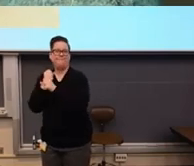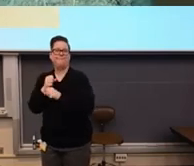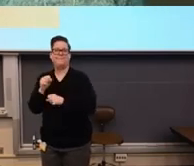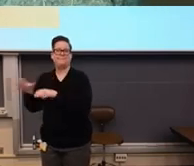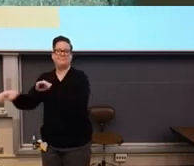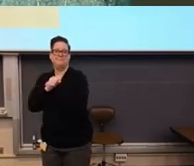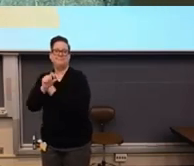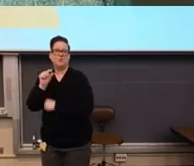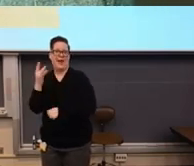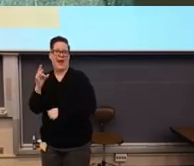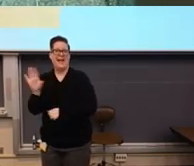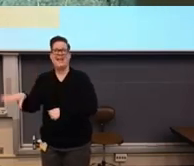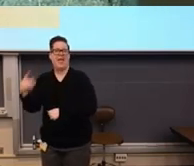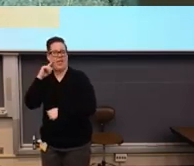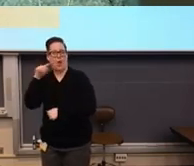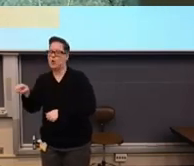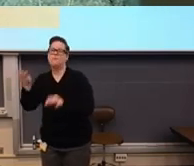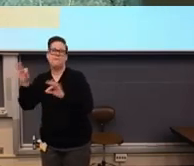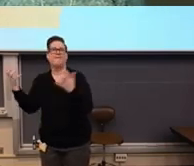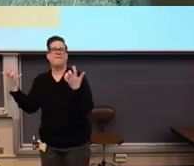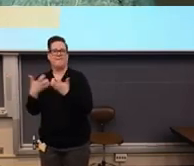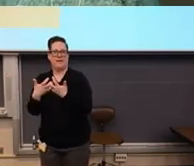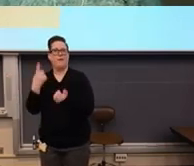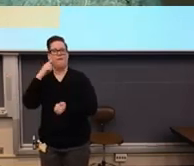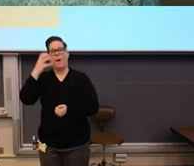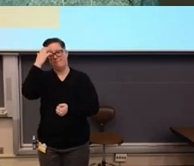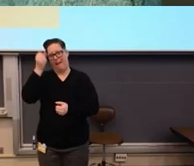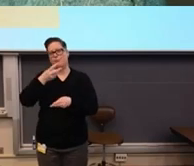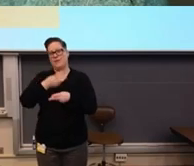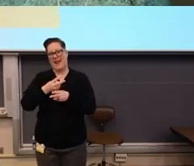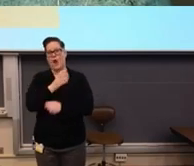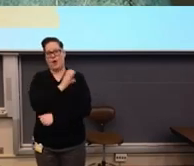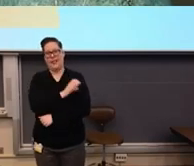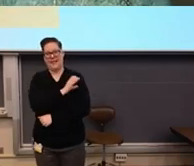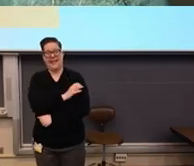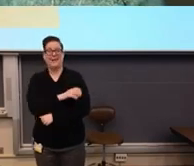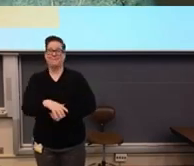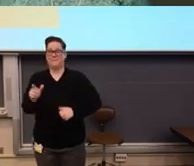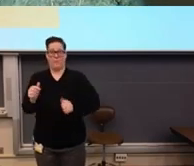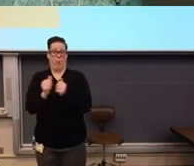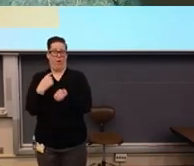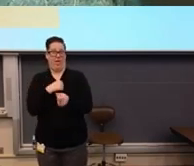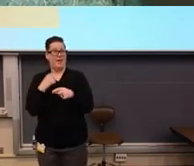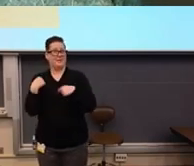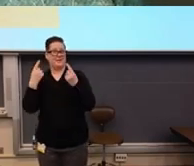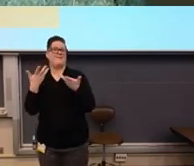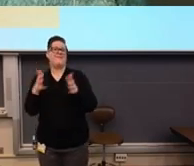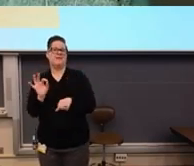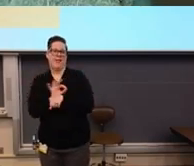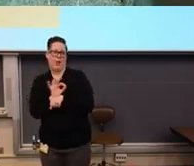2018 and saying, we think you would be a really good fit for the memory care clinic. So she has been with us since that